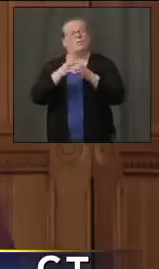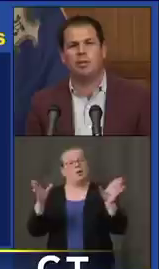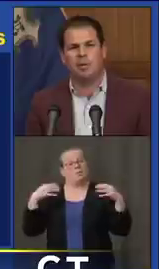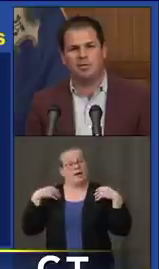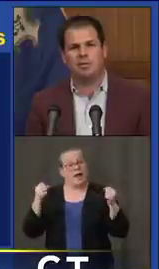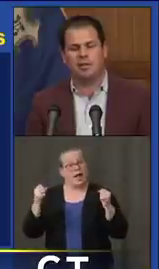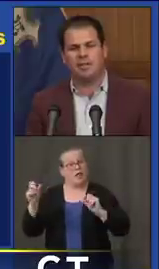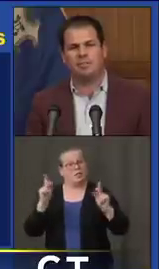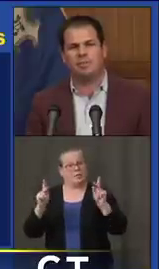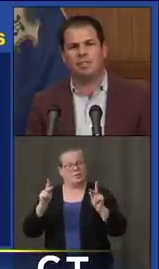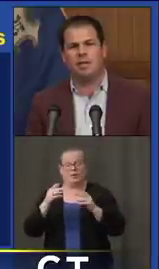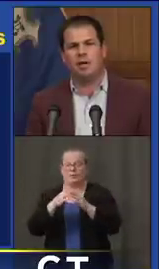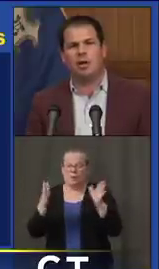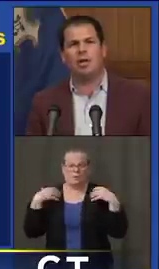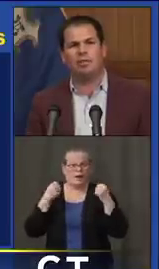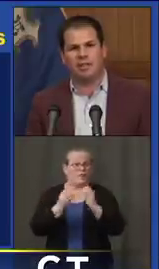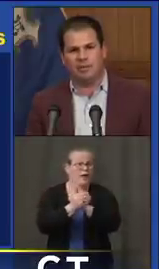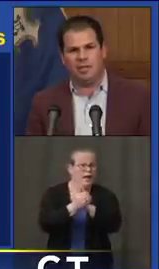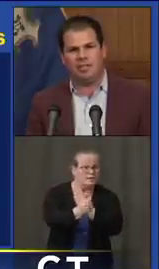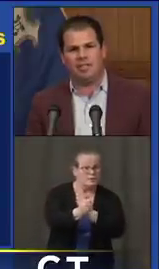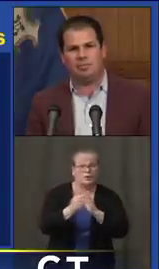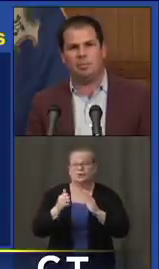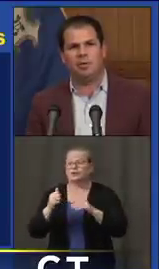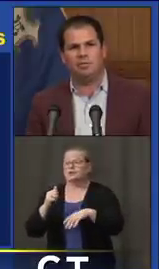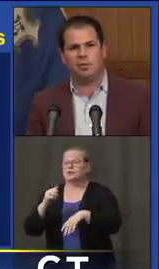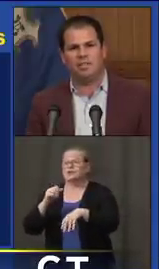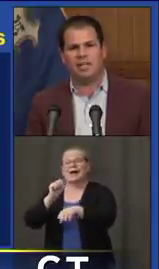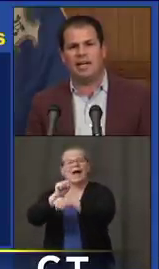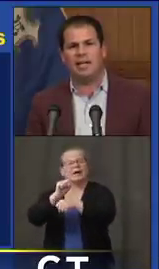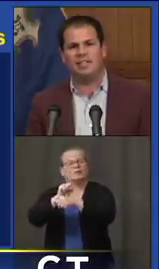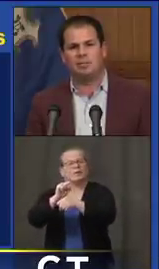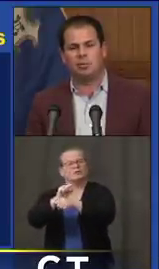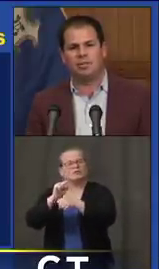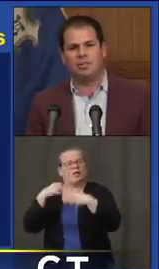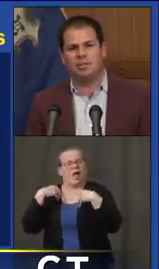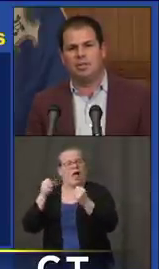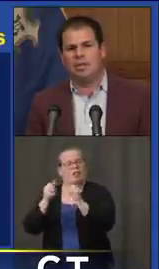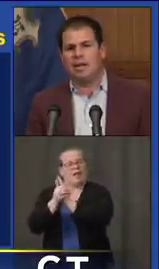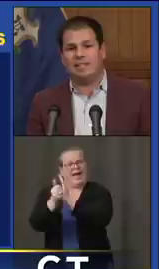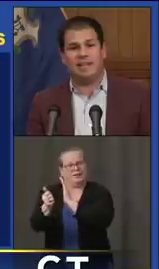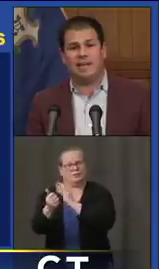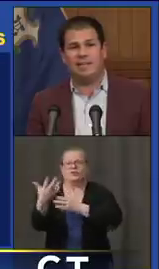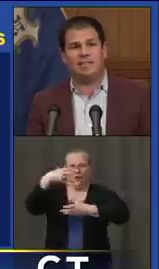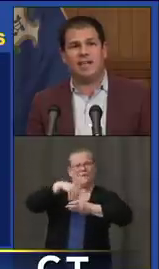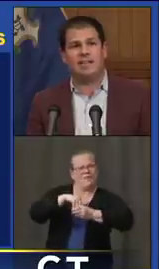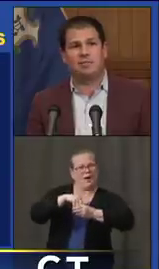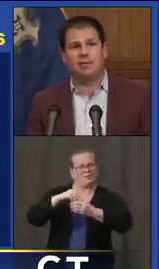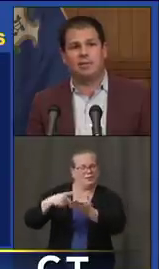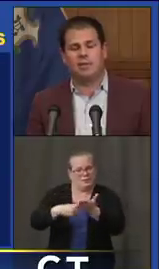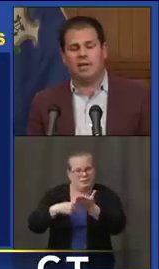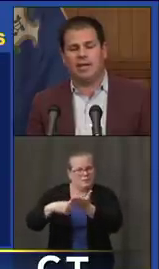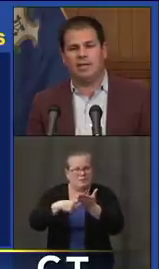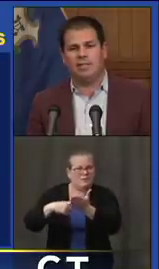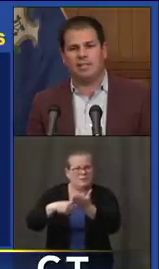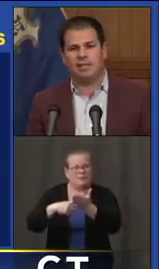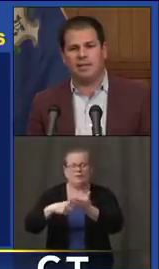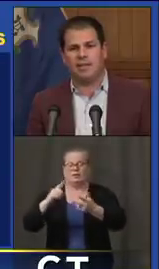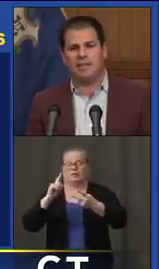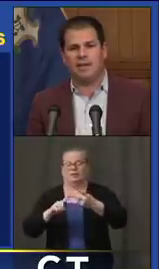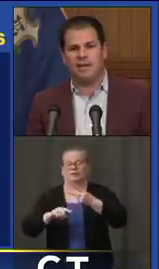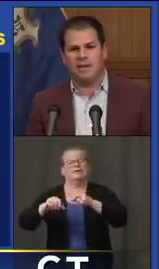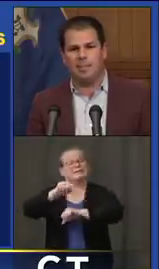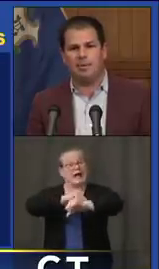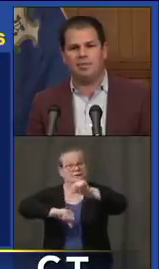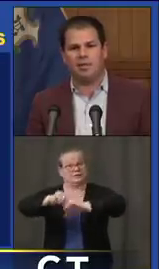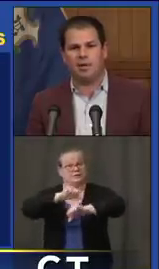experts, occupational health experts on all of the committees as we're putting forth these guidelines and rules. Second, it's science-driven. It is clear